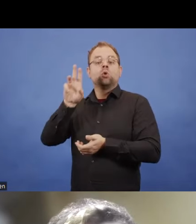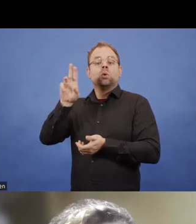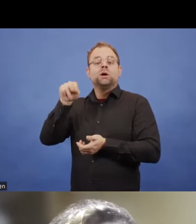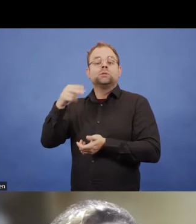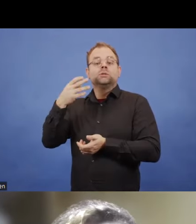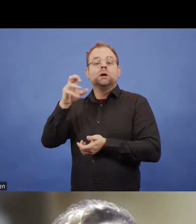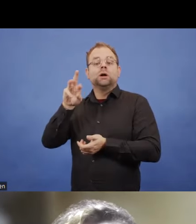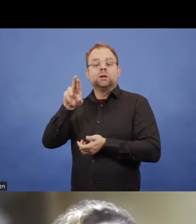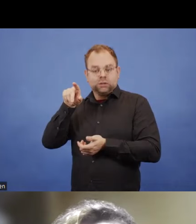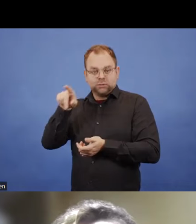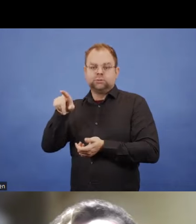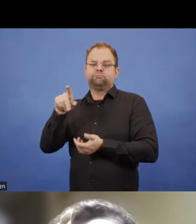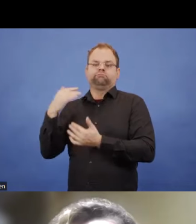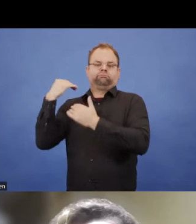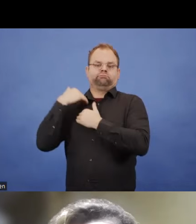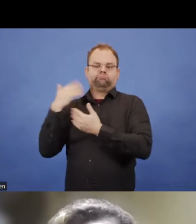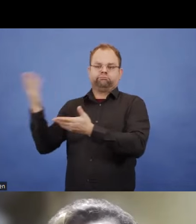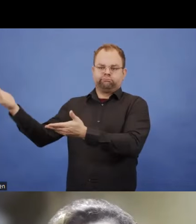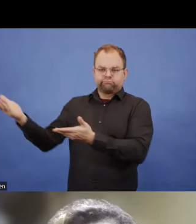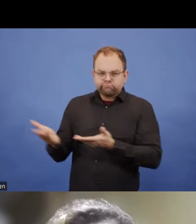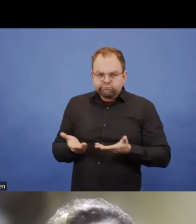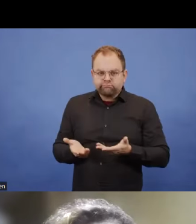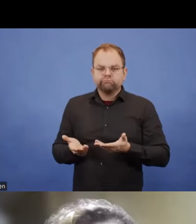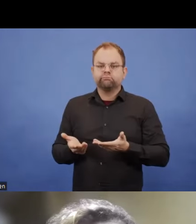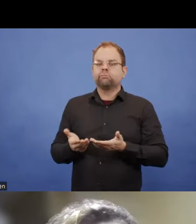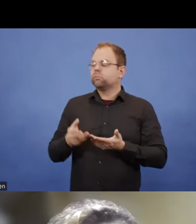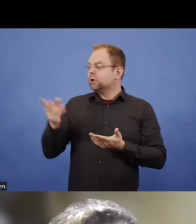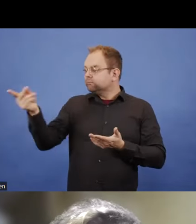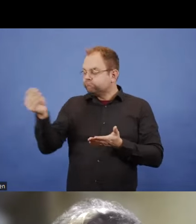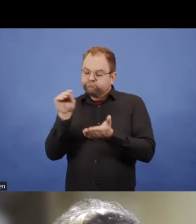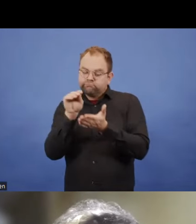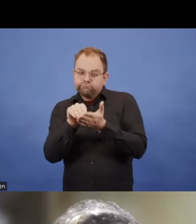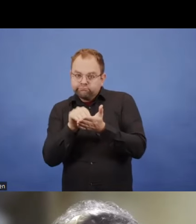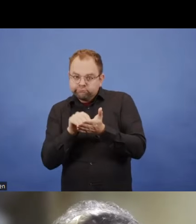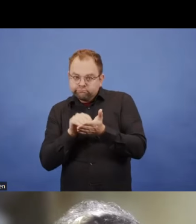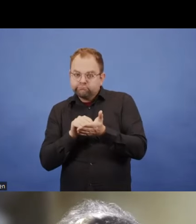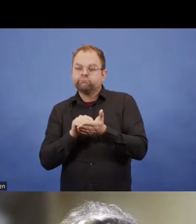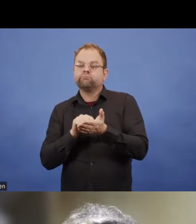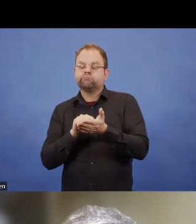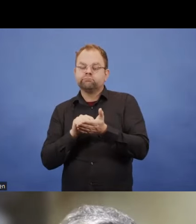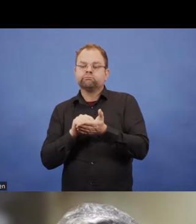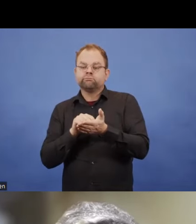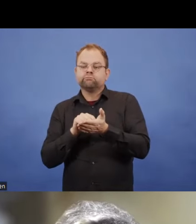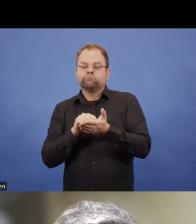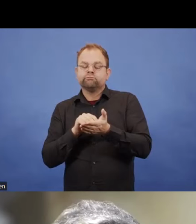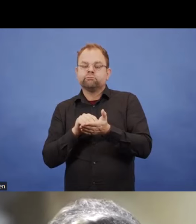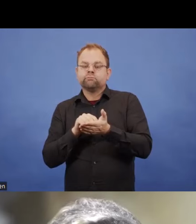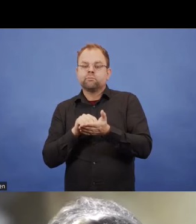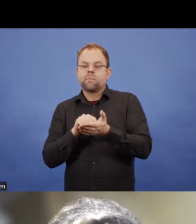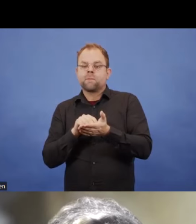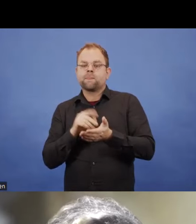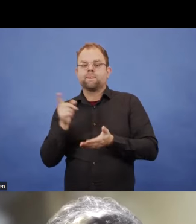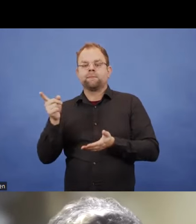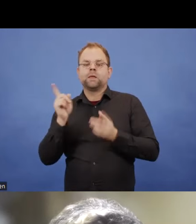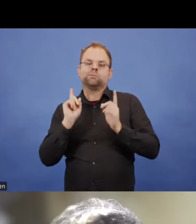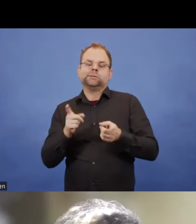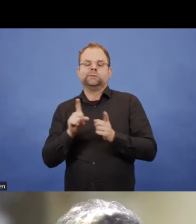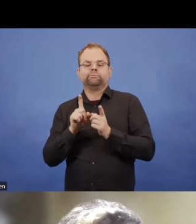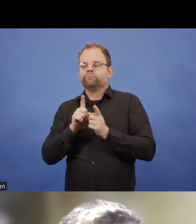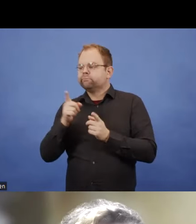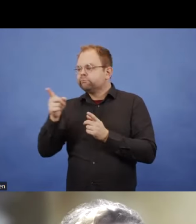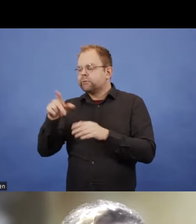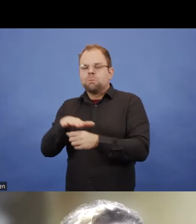the basic biodata to understand your profile, who you are as an asylum